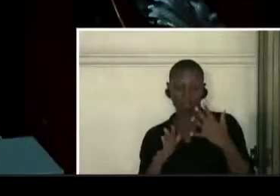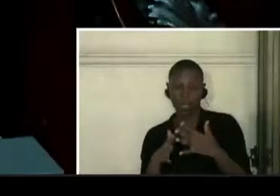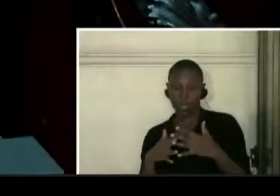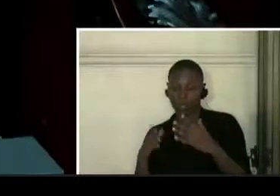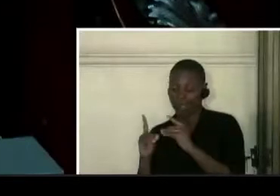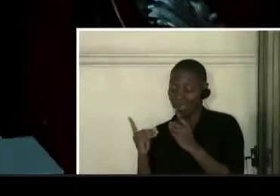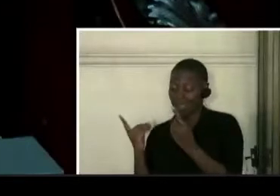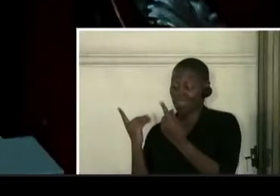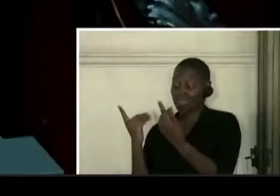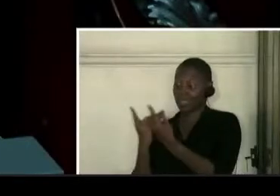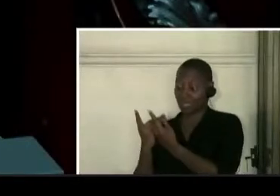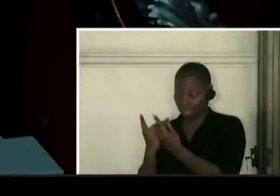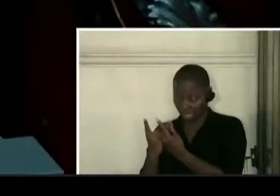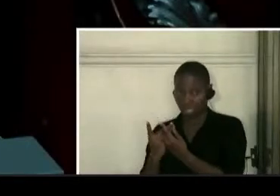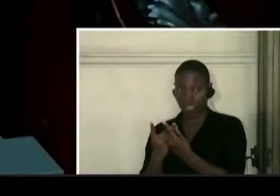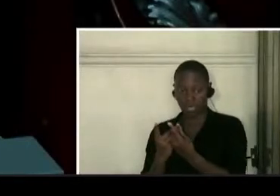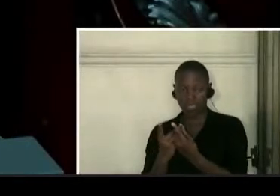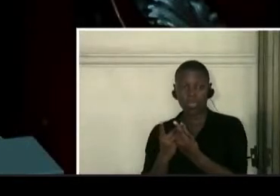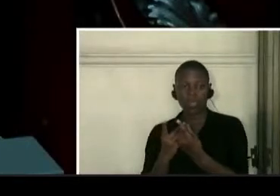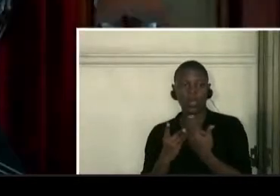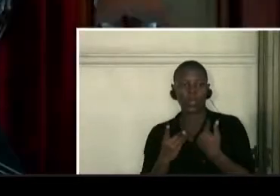Ngiyabonga.